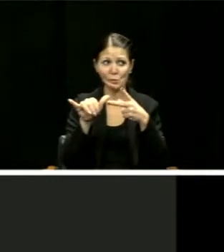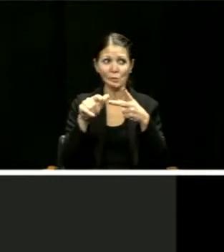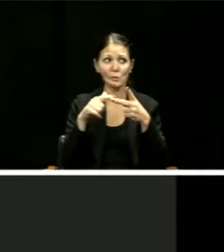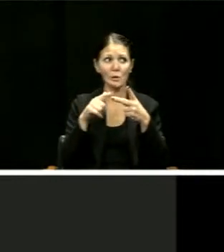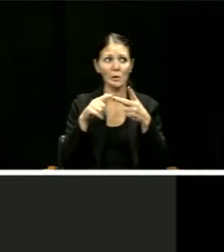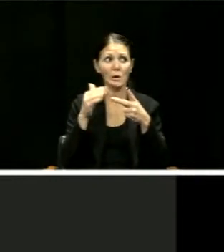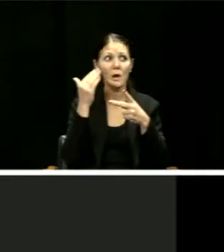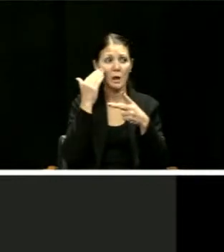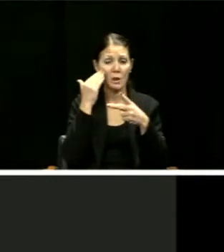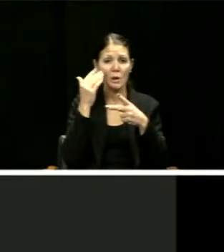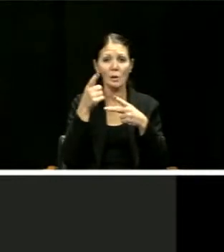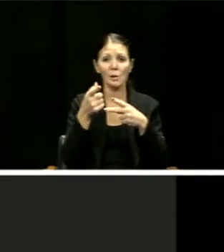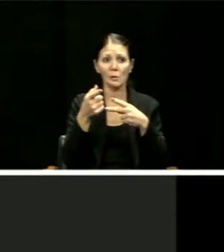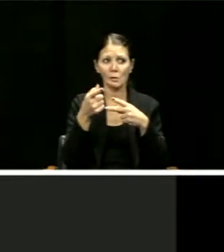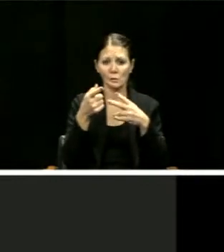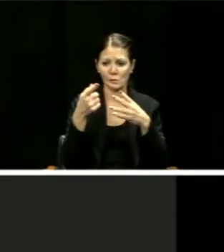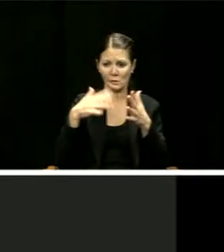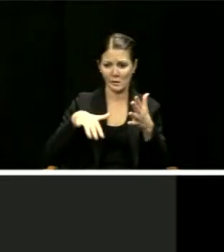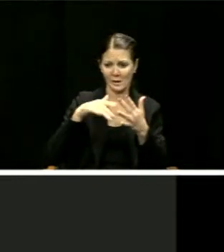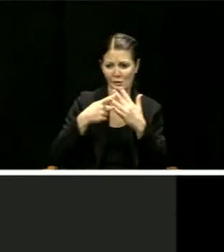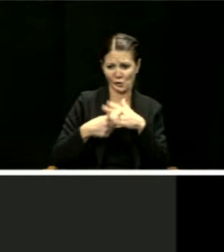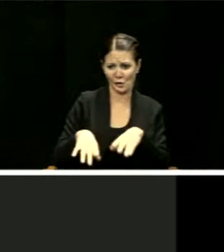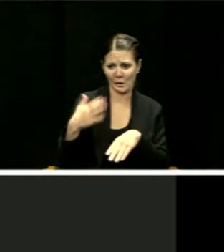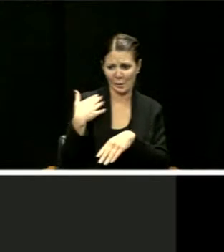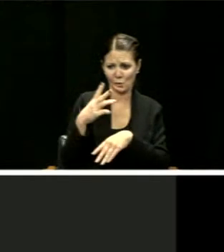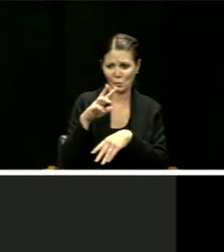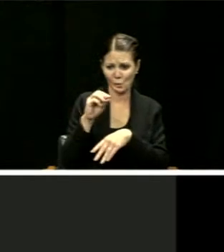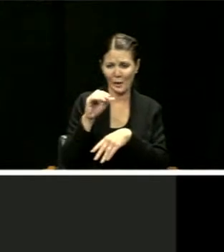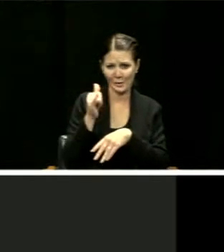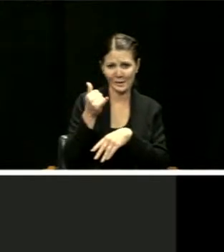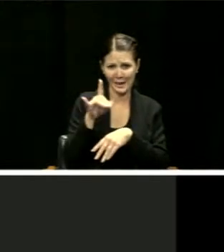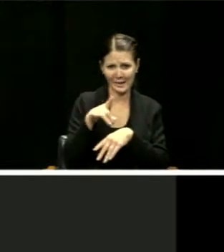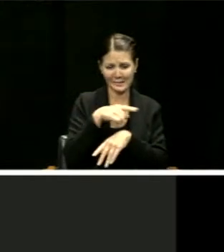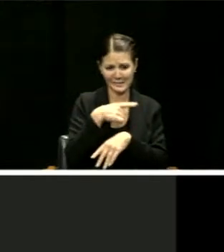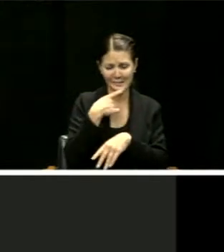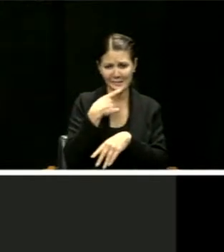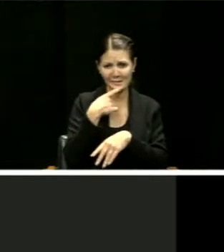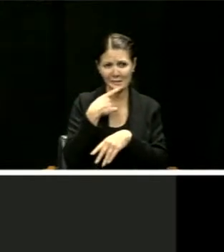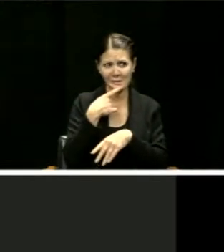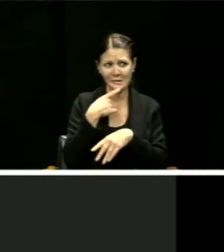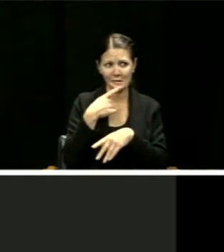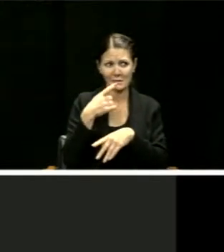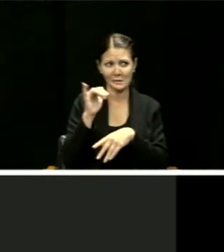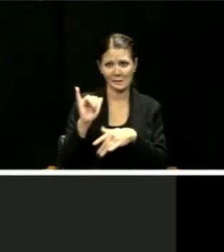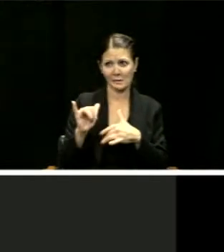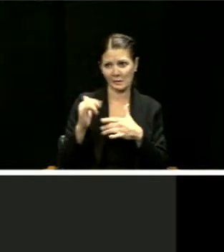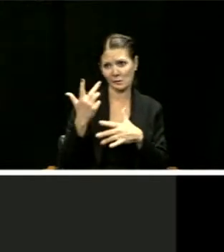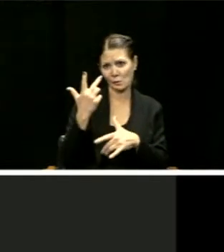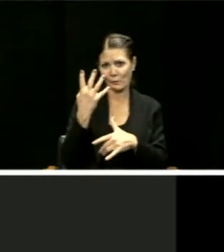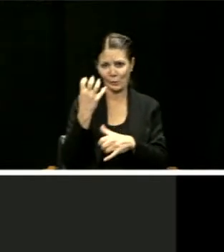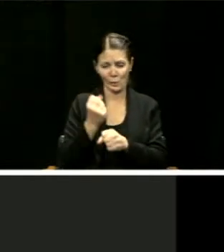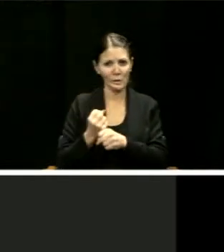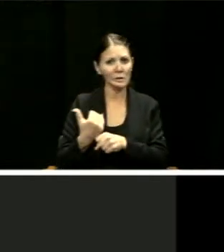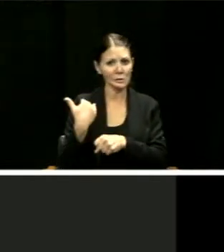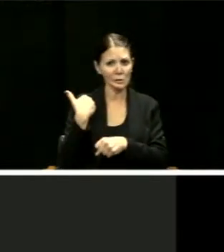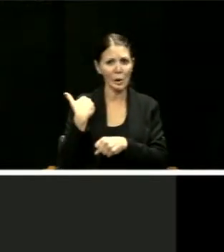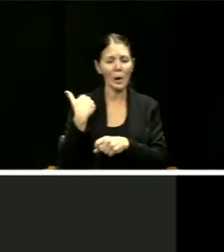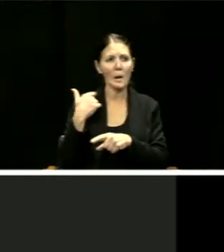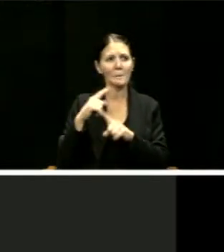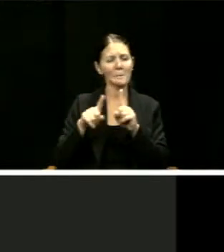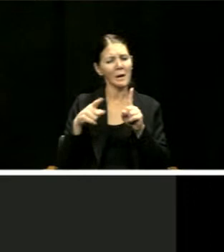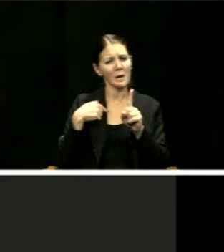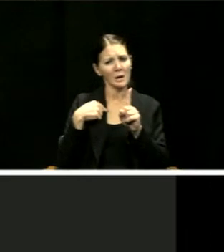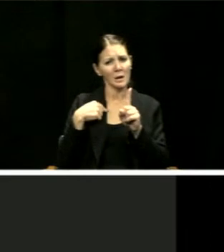I know you started the study in 2018, several years back now, going back